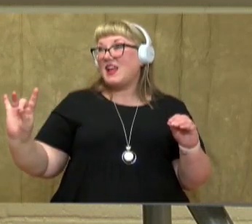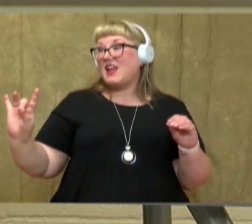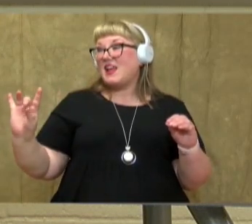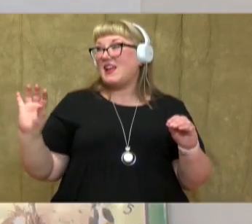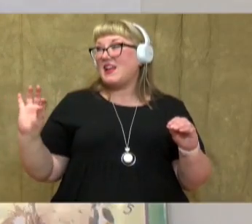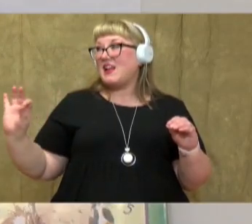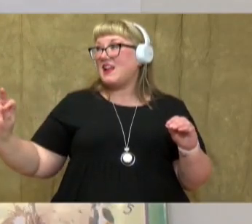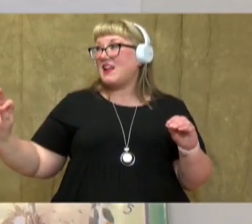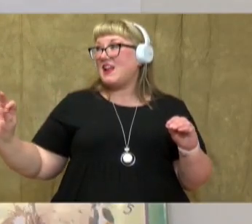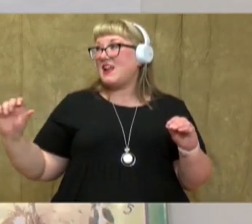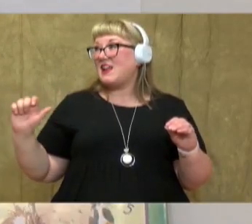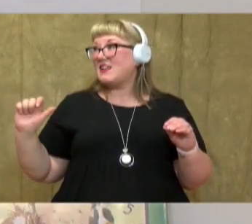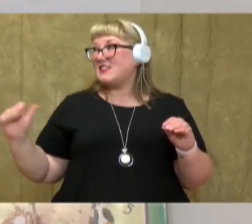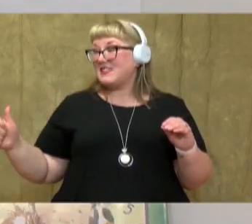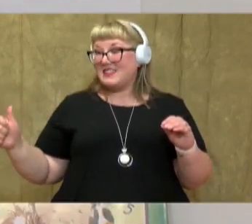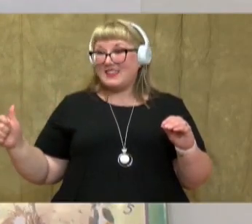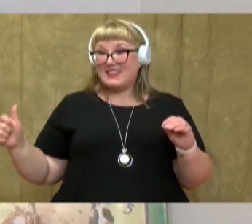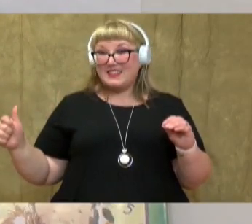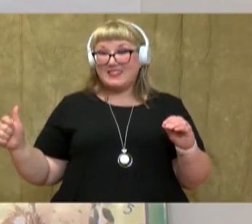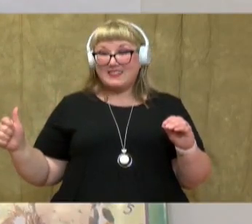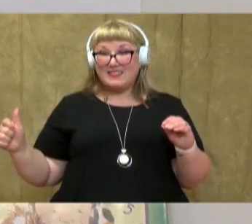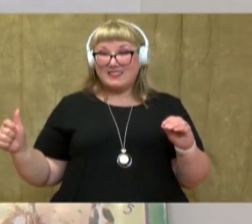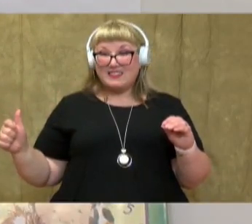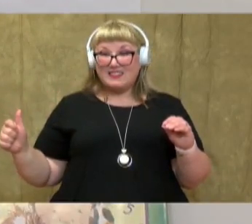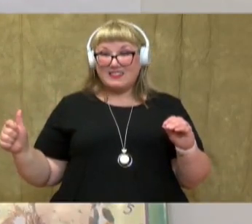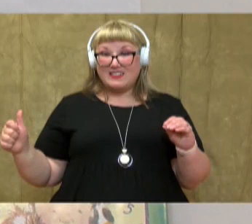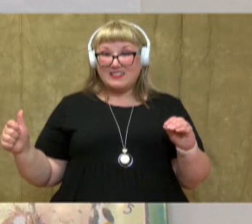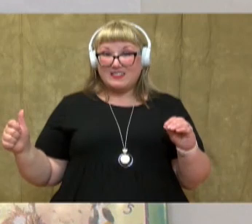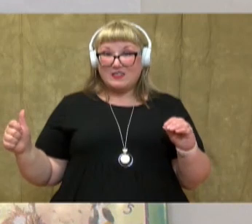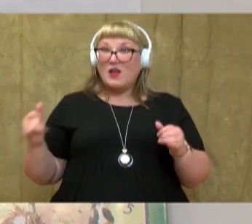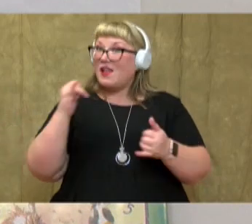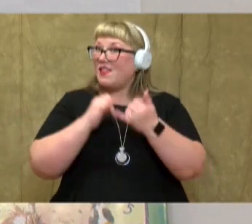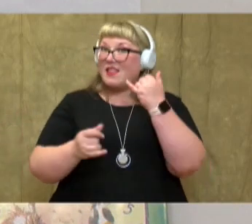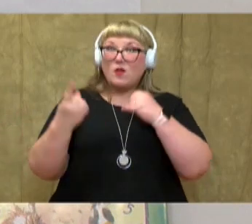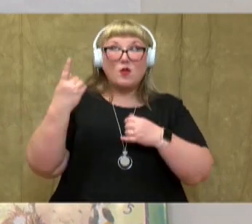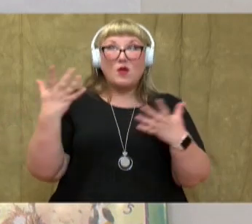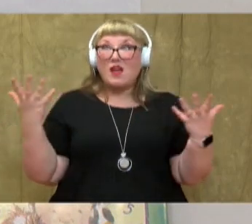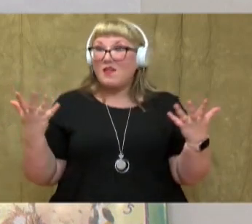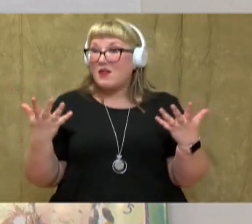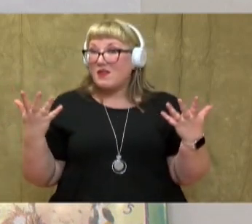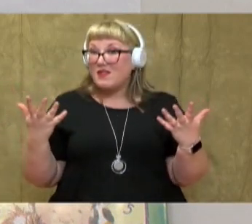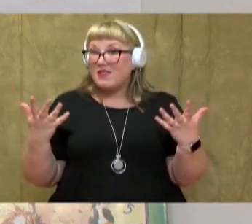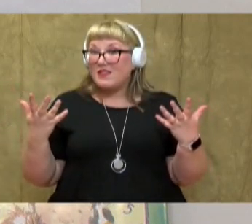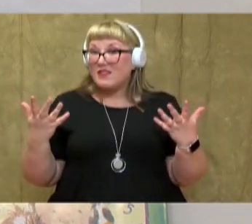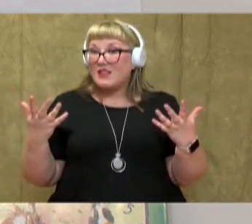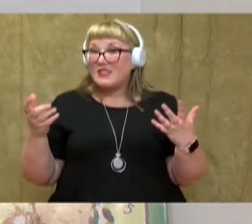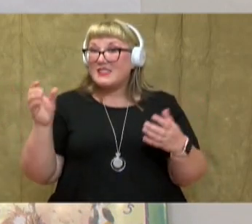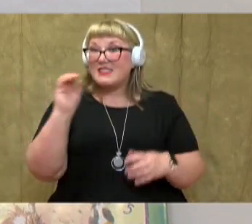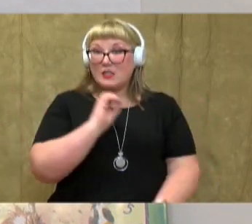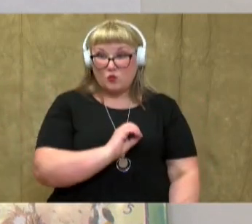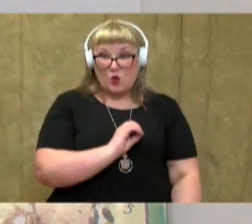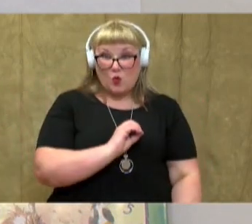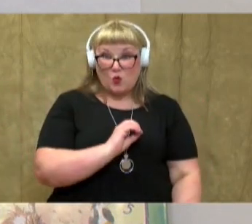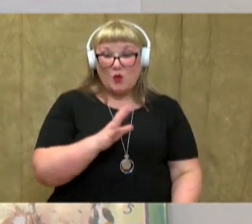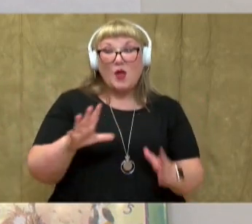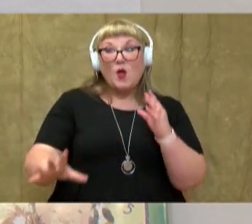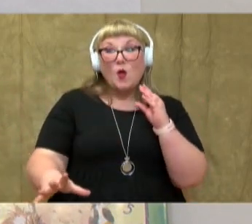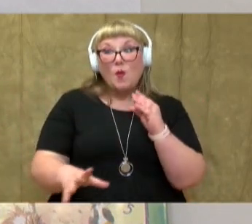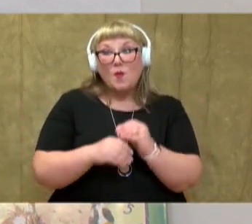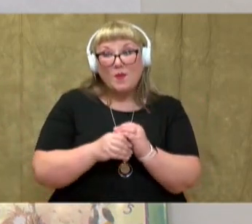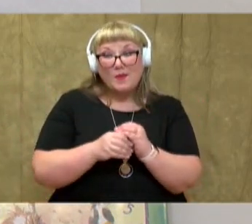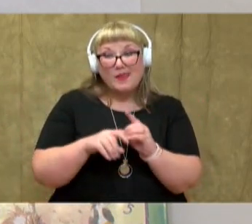7, 8, 9, 10. So our last way to make 10 is 0